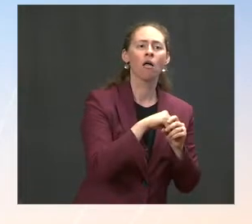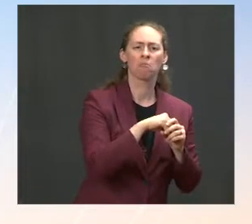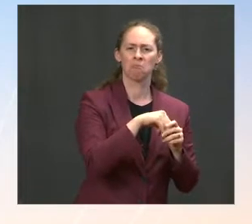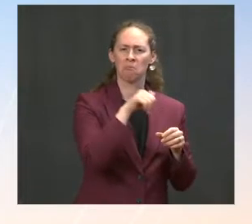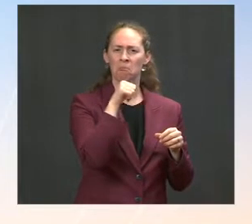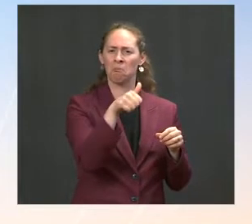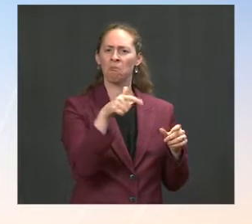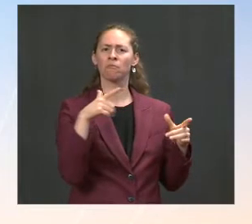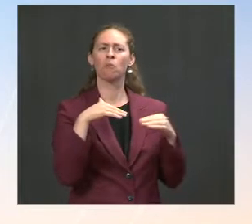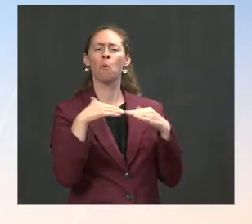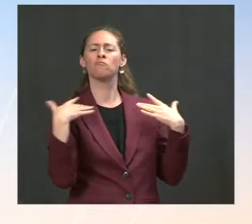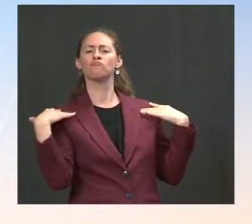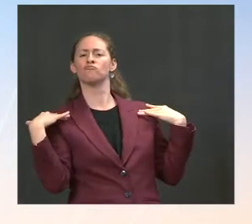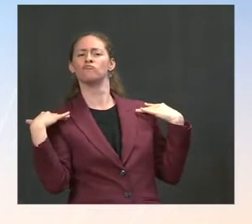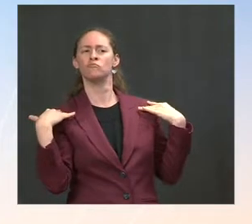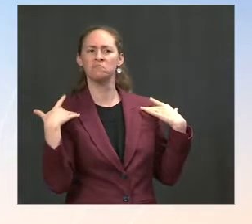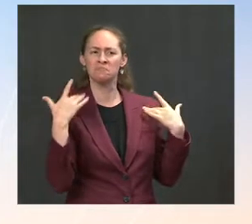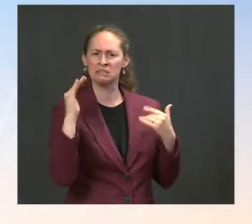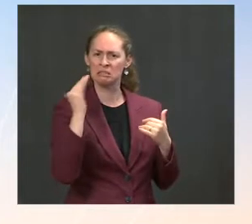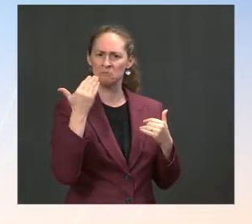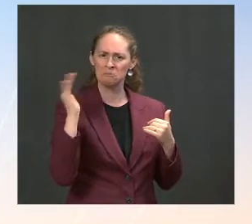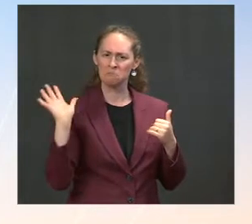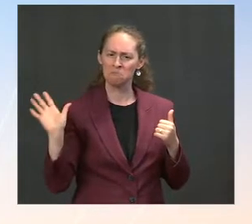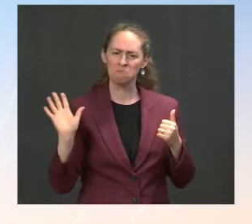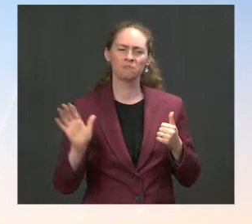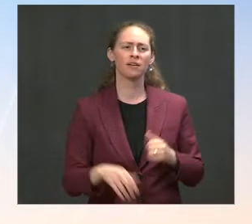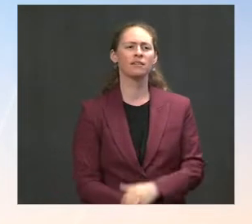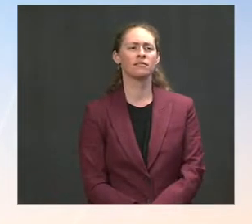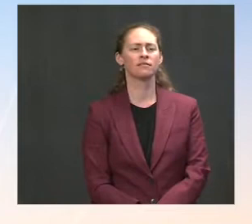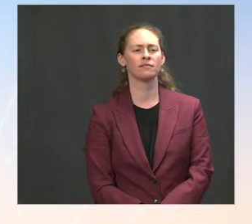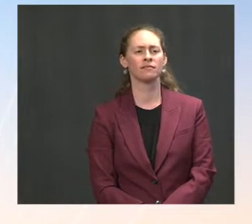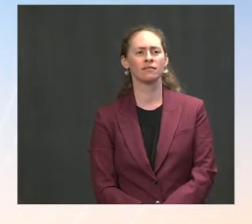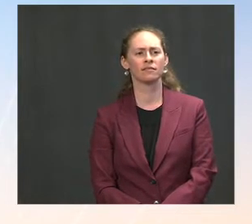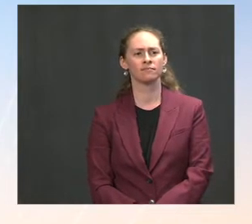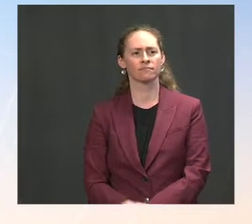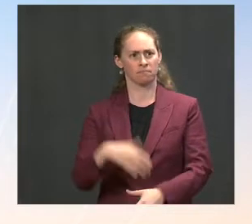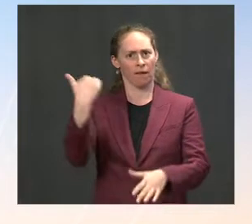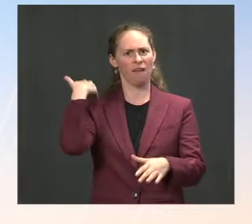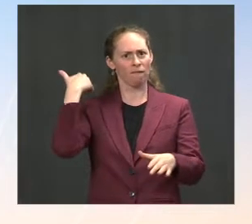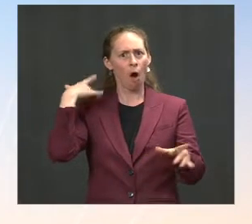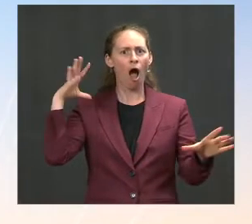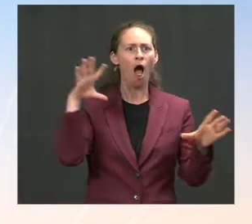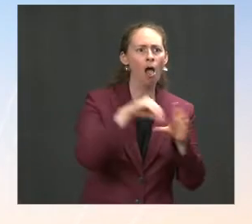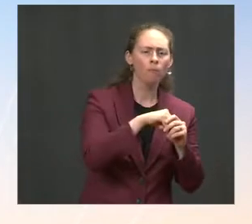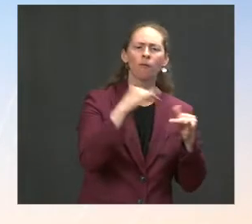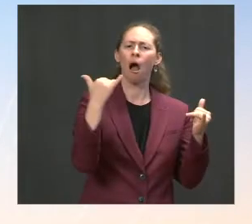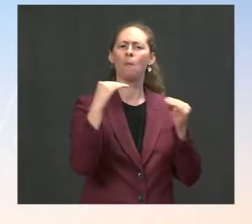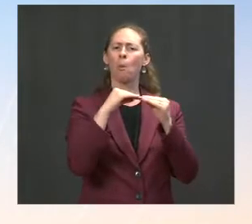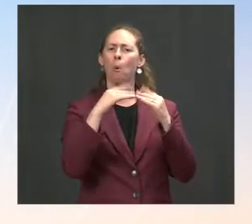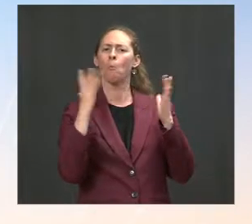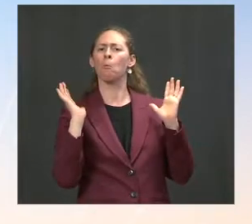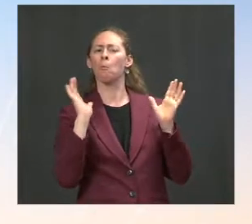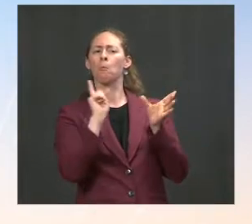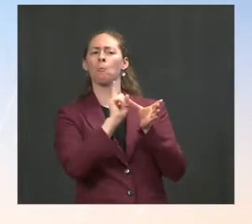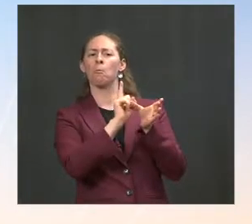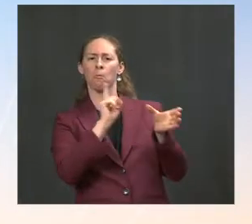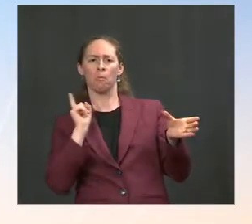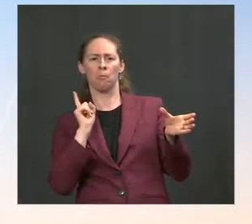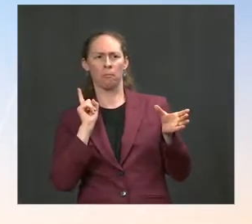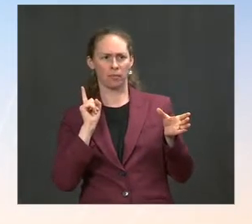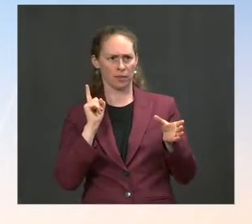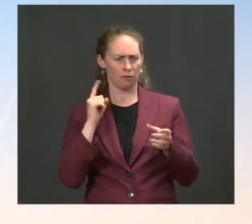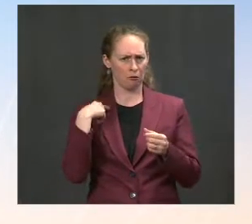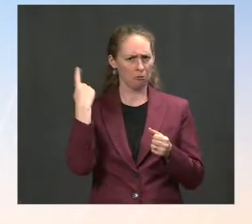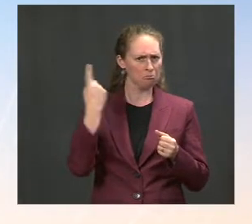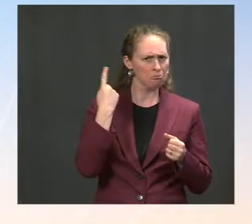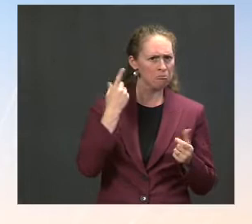set of proposals in the way we have earlier on in the process. He's been meeting more with outside stakeholders. It seems like there's an outside-in pressure campaign. But can you give us an update